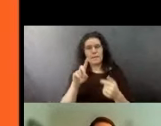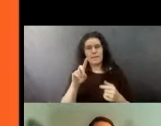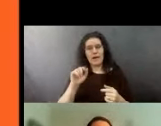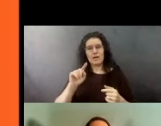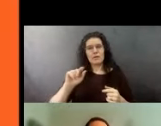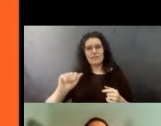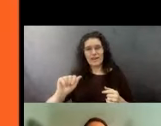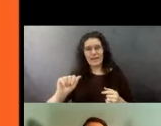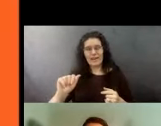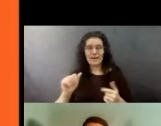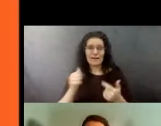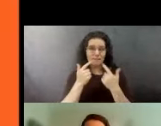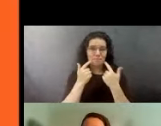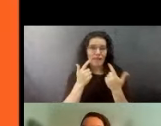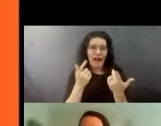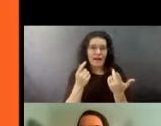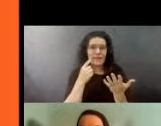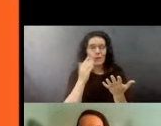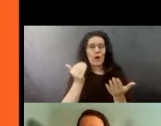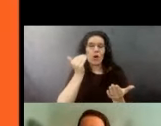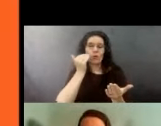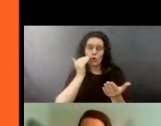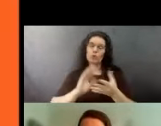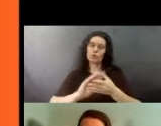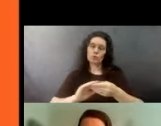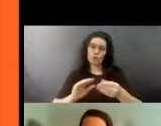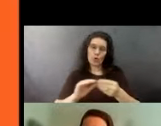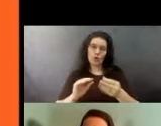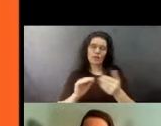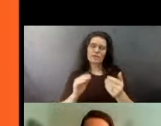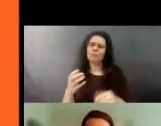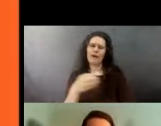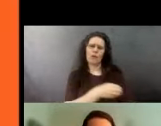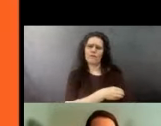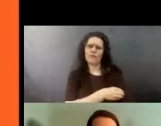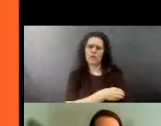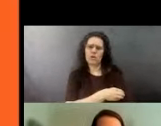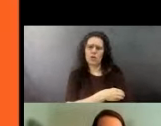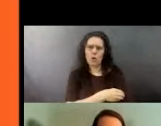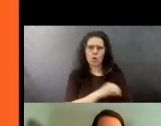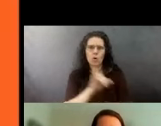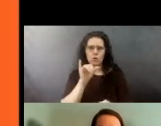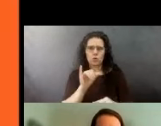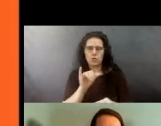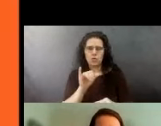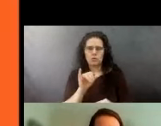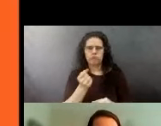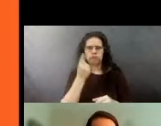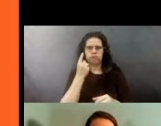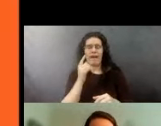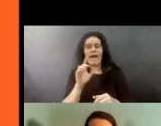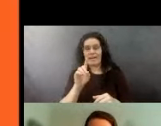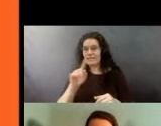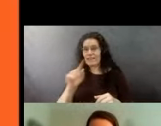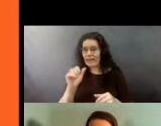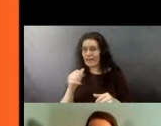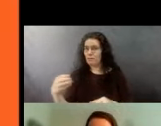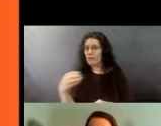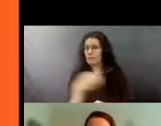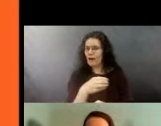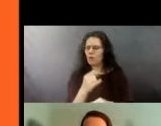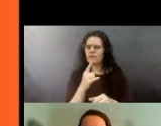I think we all know that stories are powerful and data can be powerful if it's deployed in the right way. And clearly the